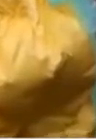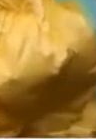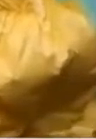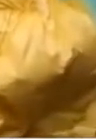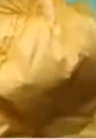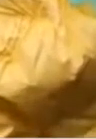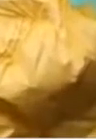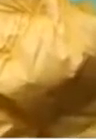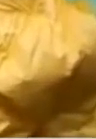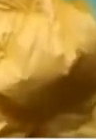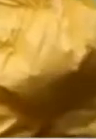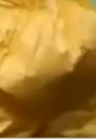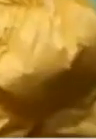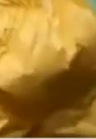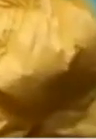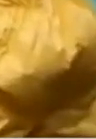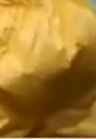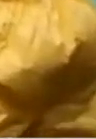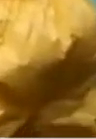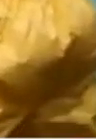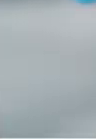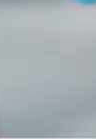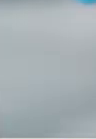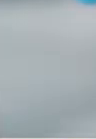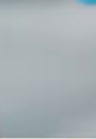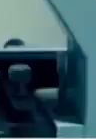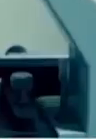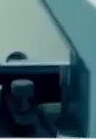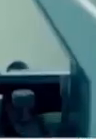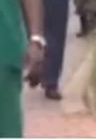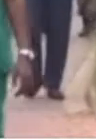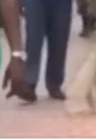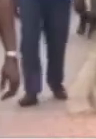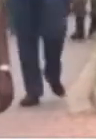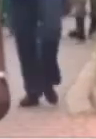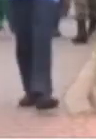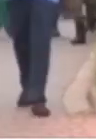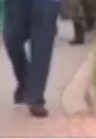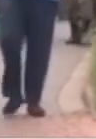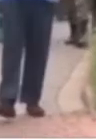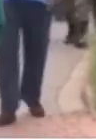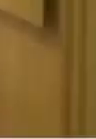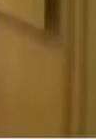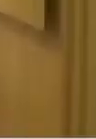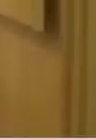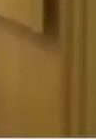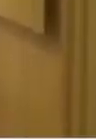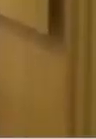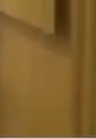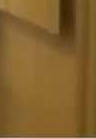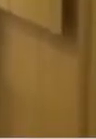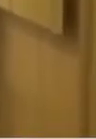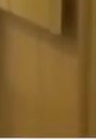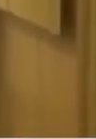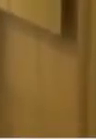people die as the country fought against COVID. The president also emphasized the need for vaccination, noting that even